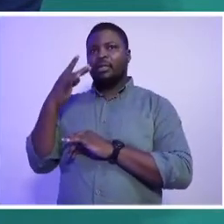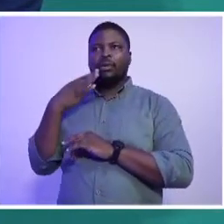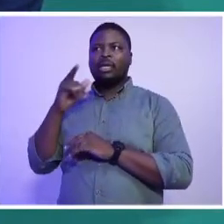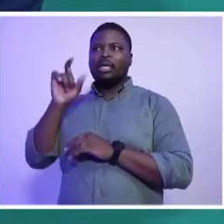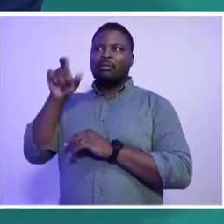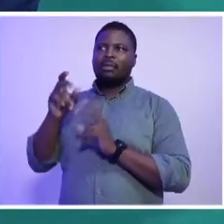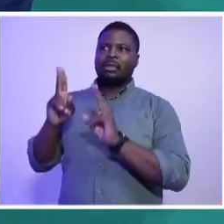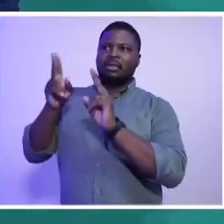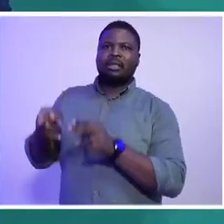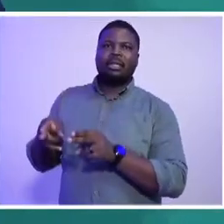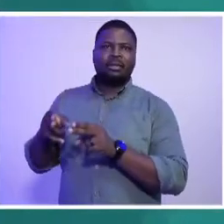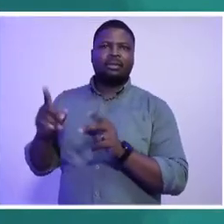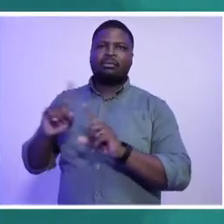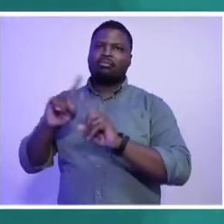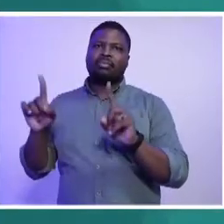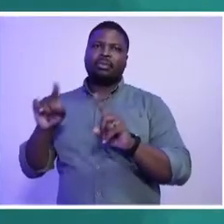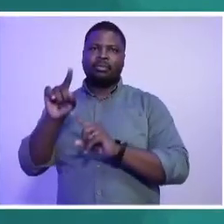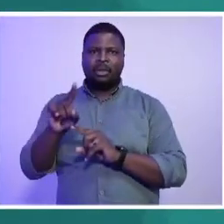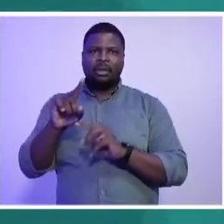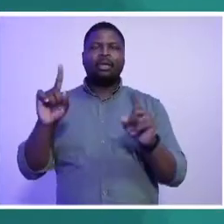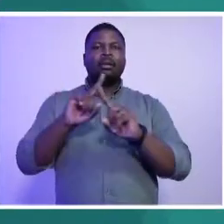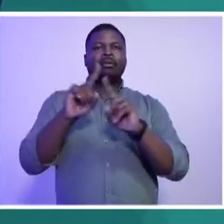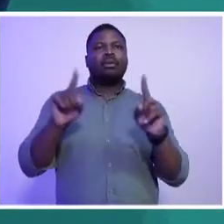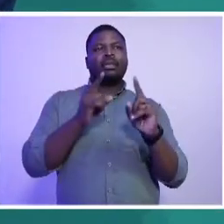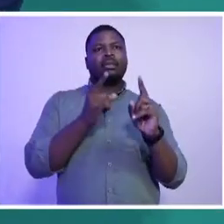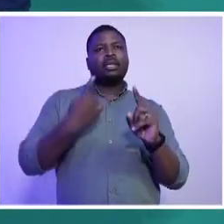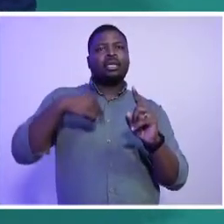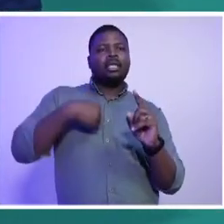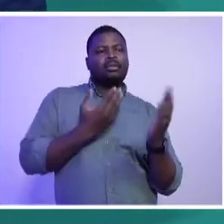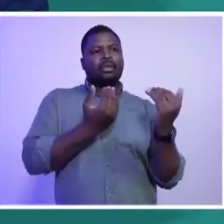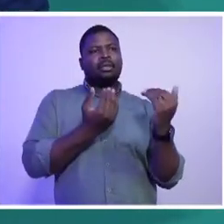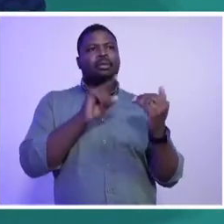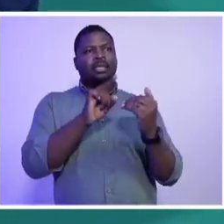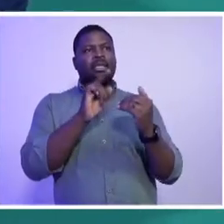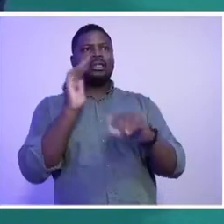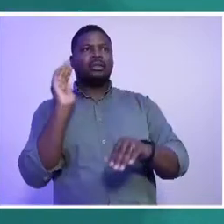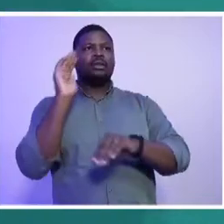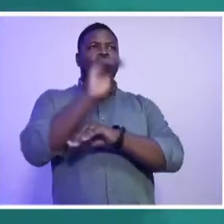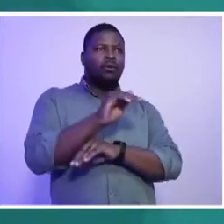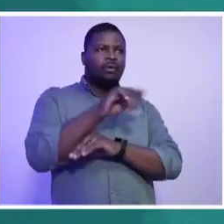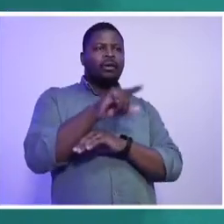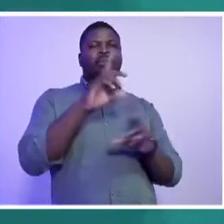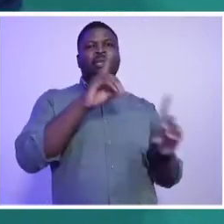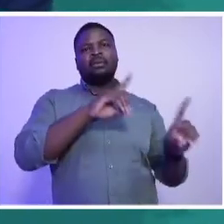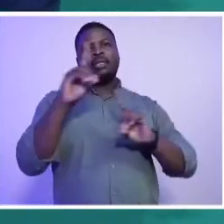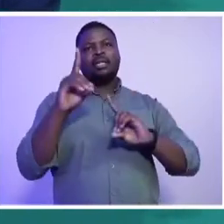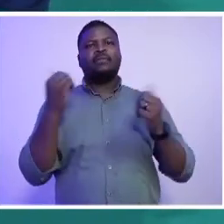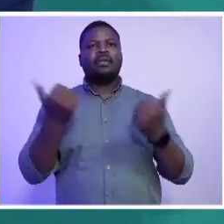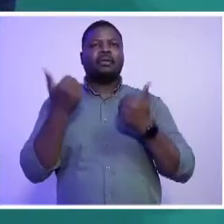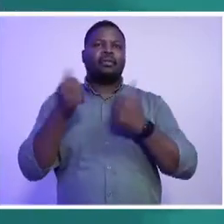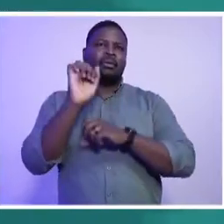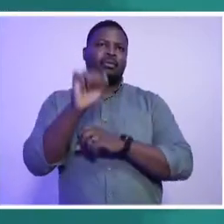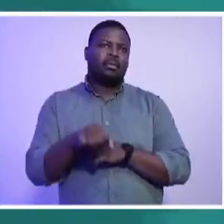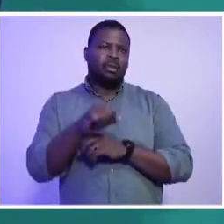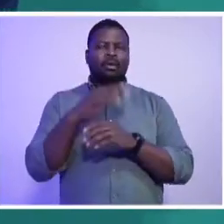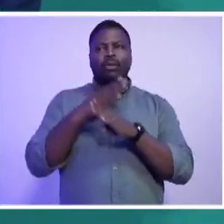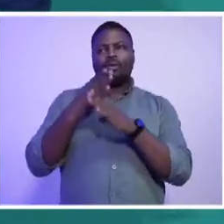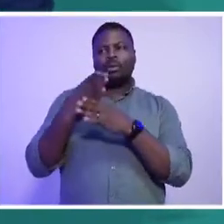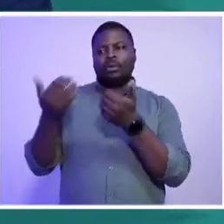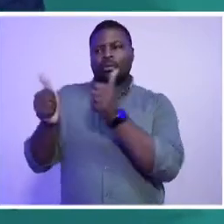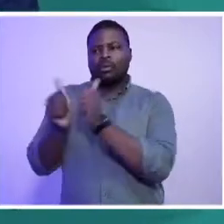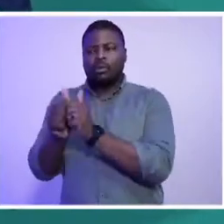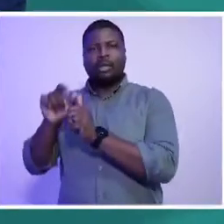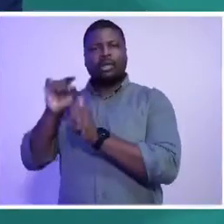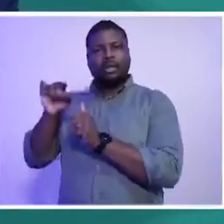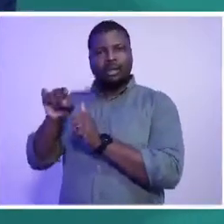gone. They've really exceeded our expectations and imagination in terms of this conference. These colleagues have shown us just